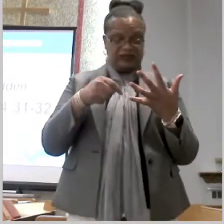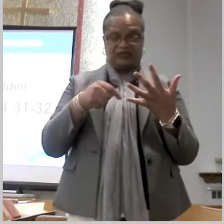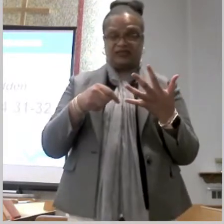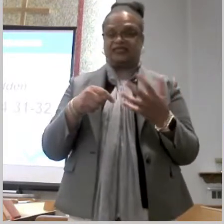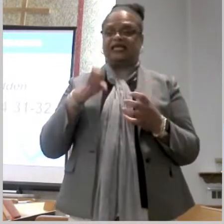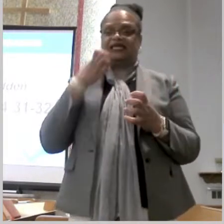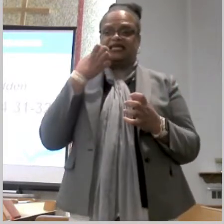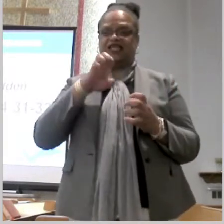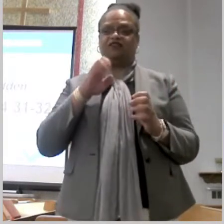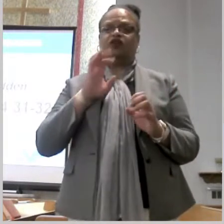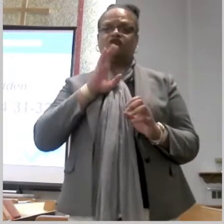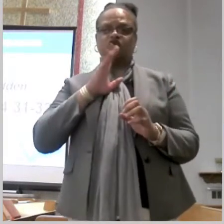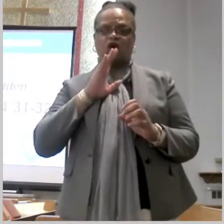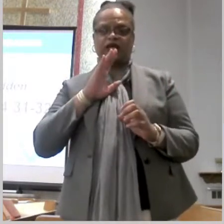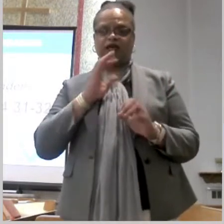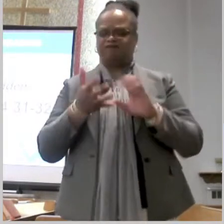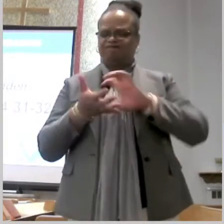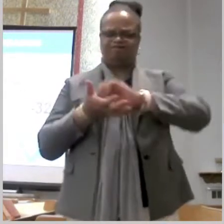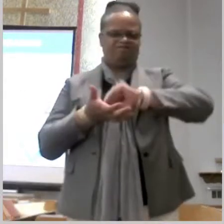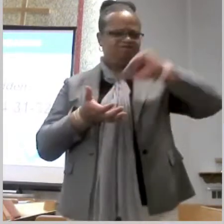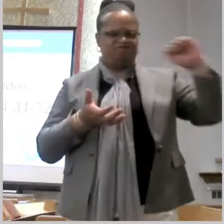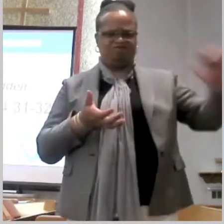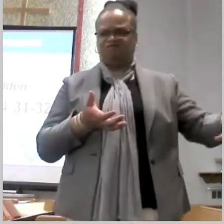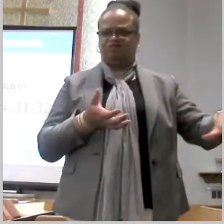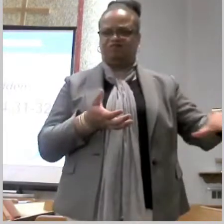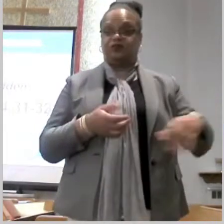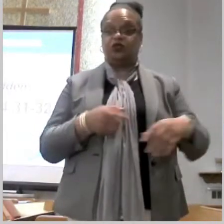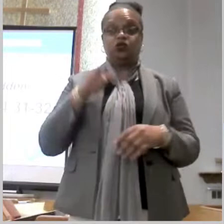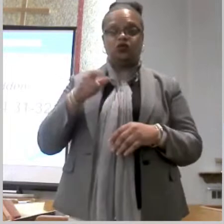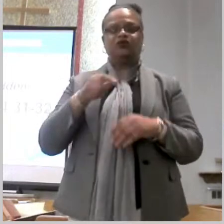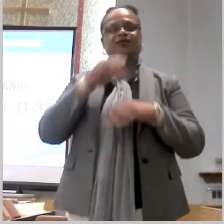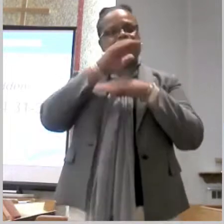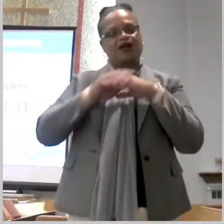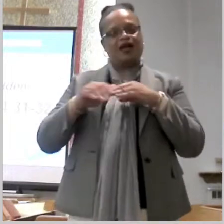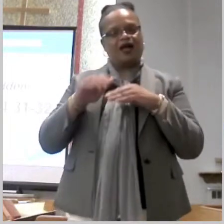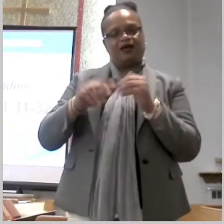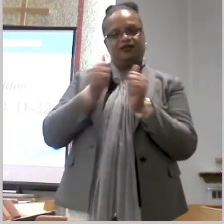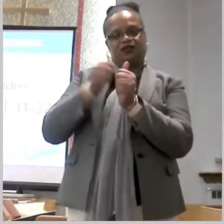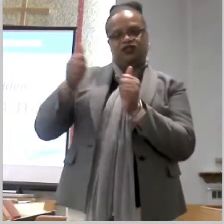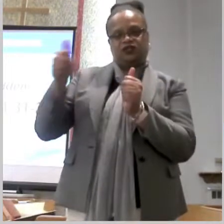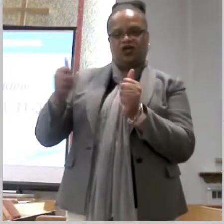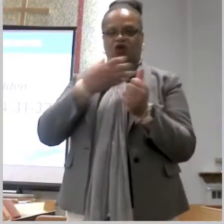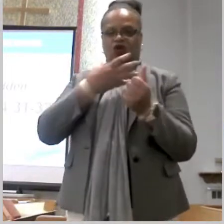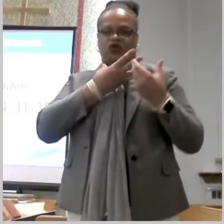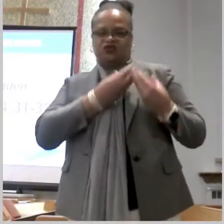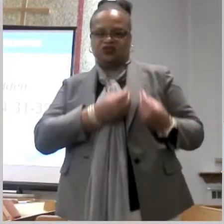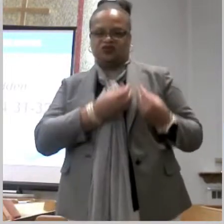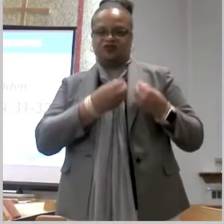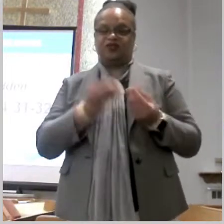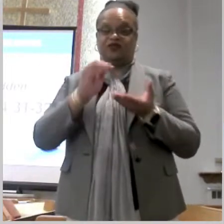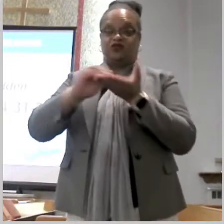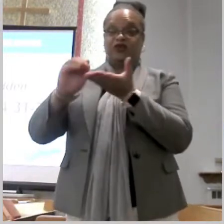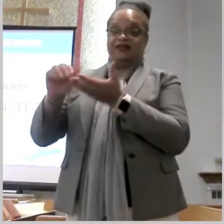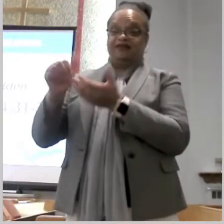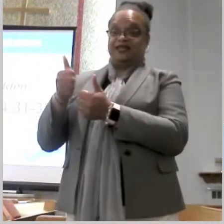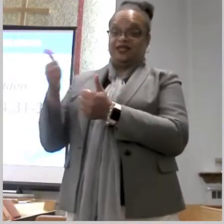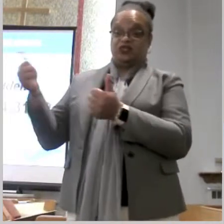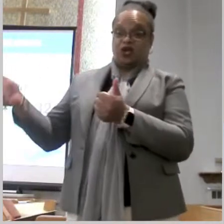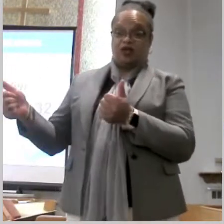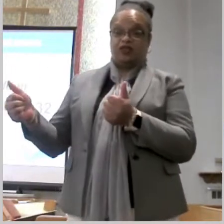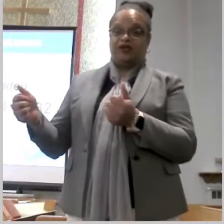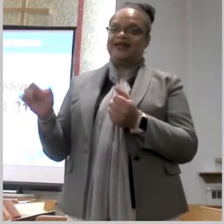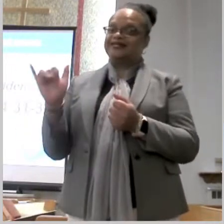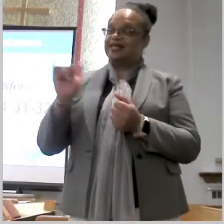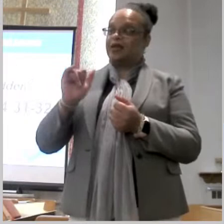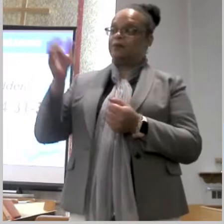speaking be put away from you with all malice, and be kind to one another, tender-hearted, forgiving one another, even